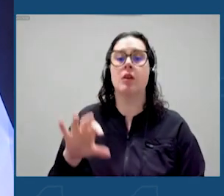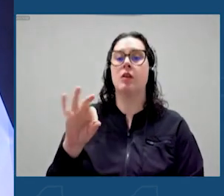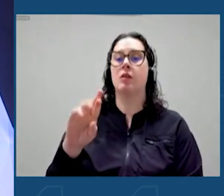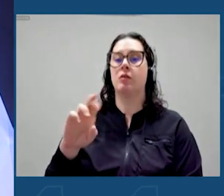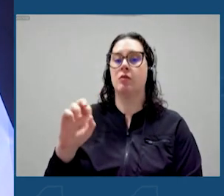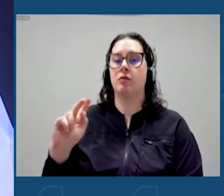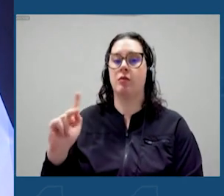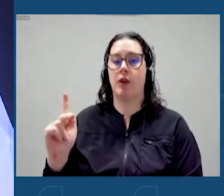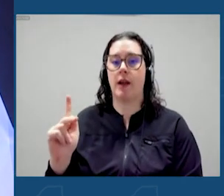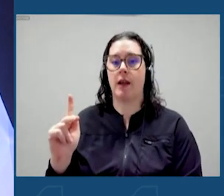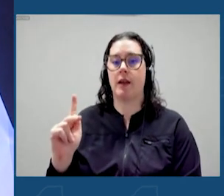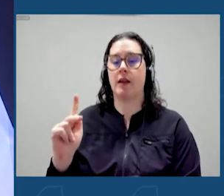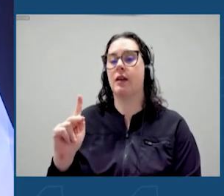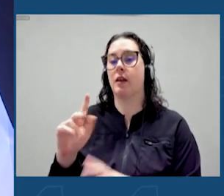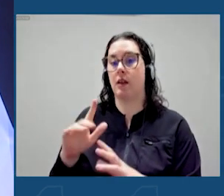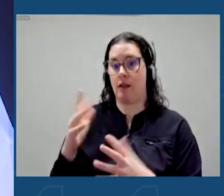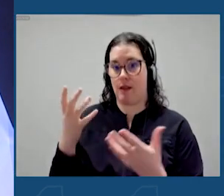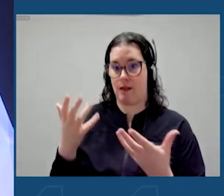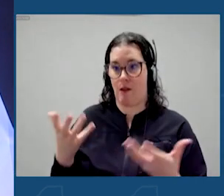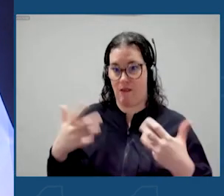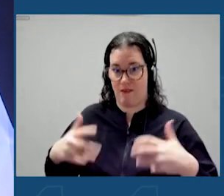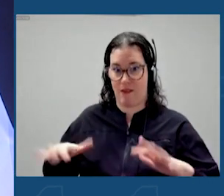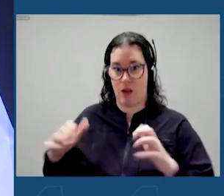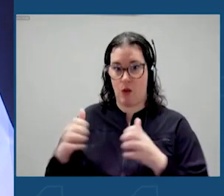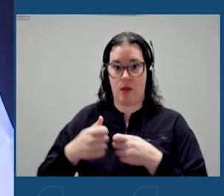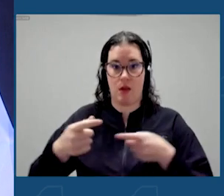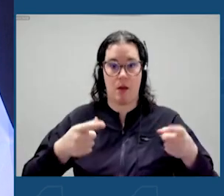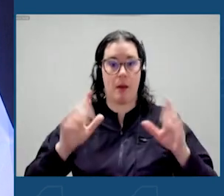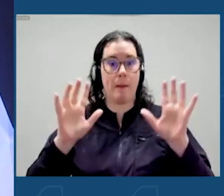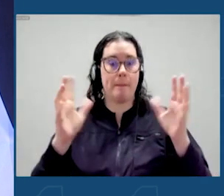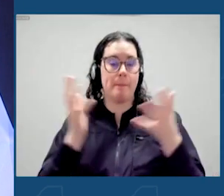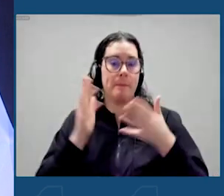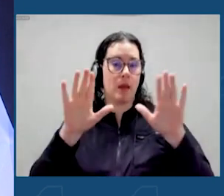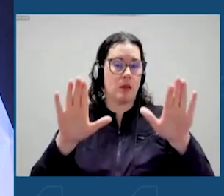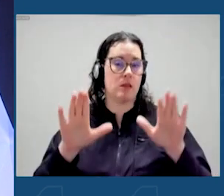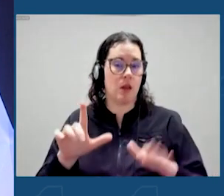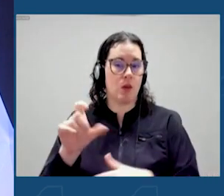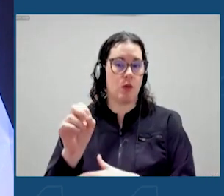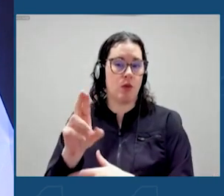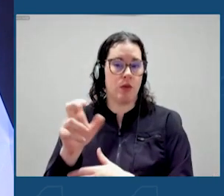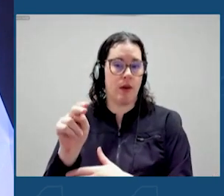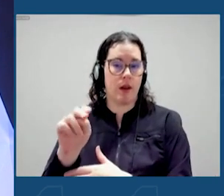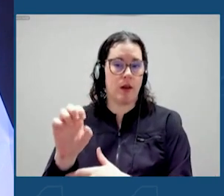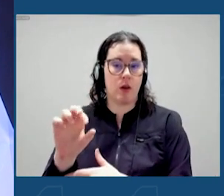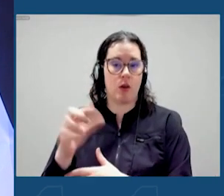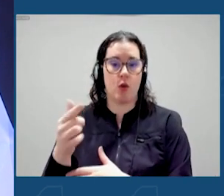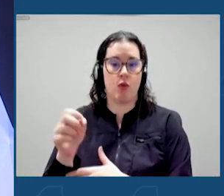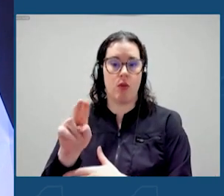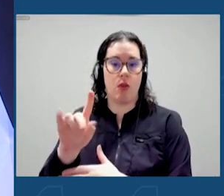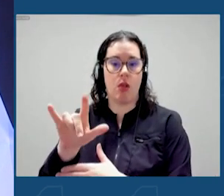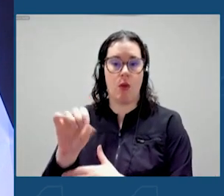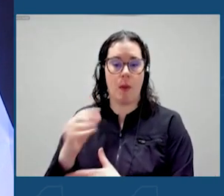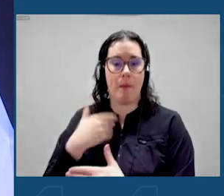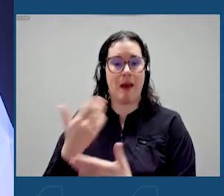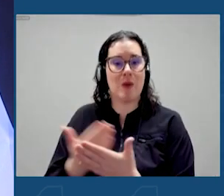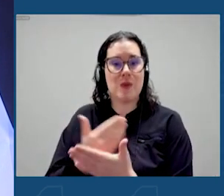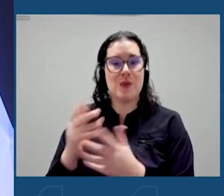the administration with the amazing Lorraine Grillo, my new team of leadership, I want to thank